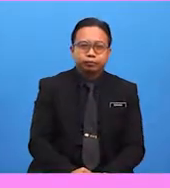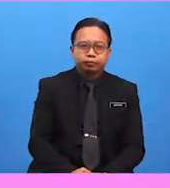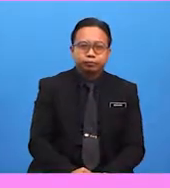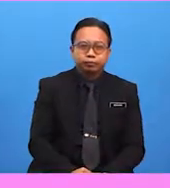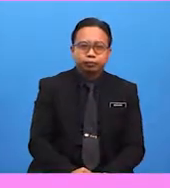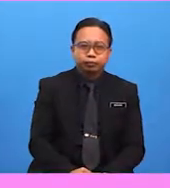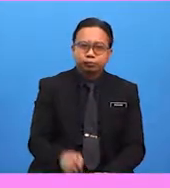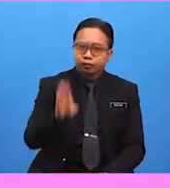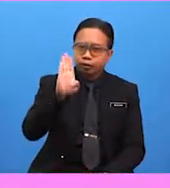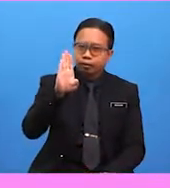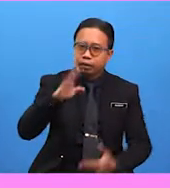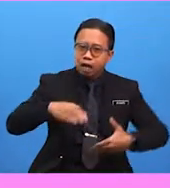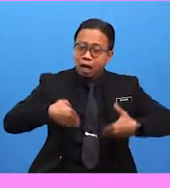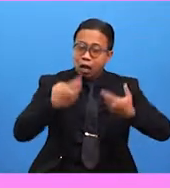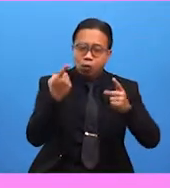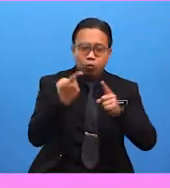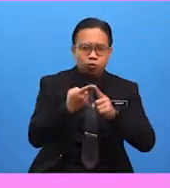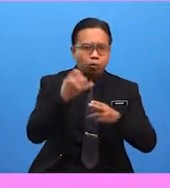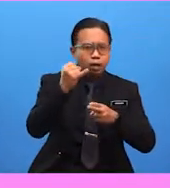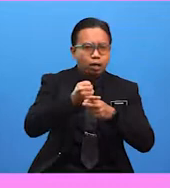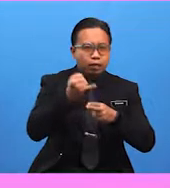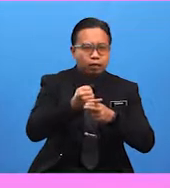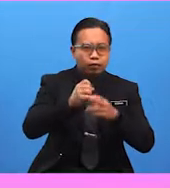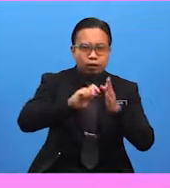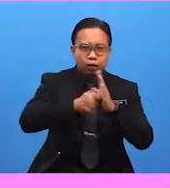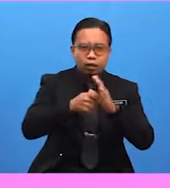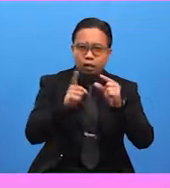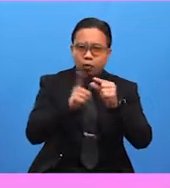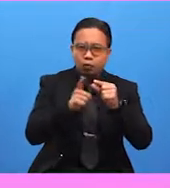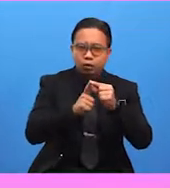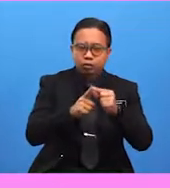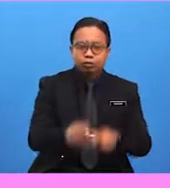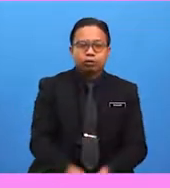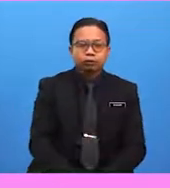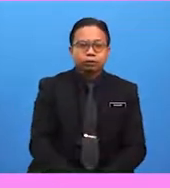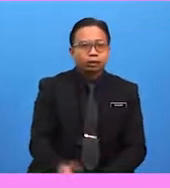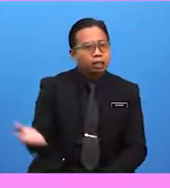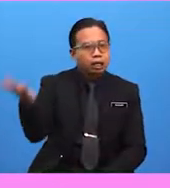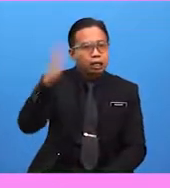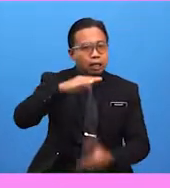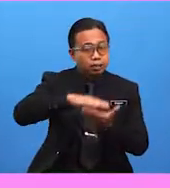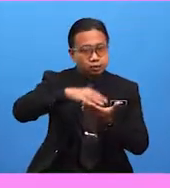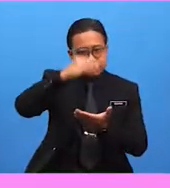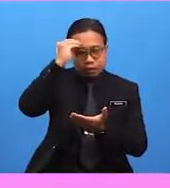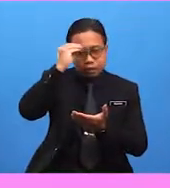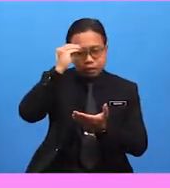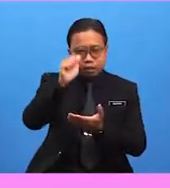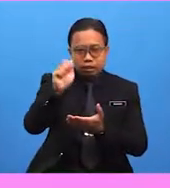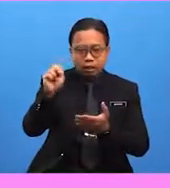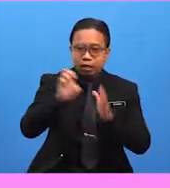B. How to identify key words. Let's study